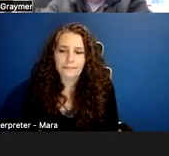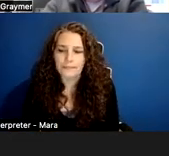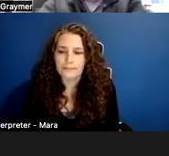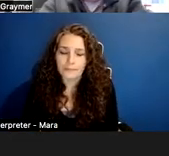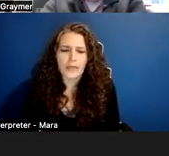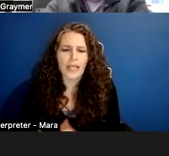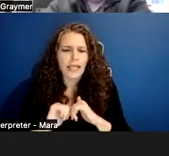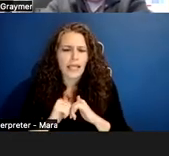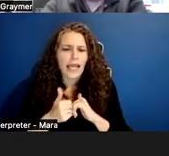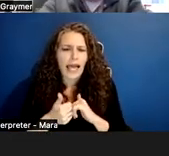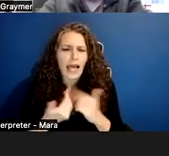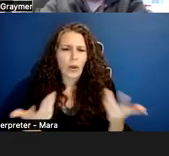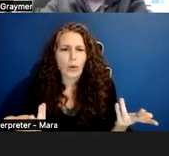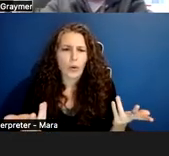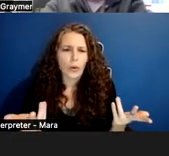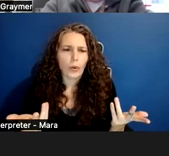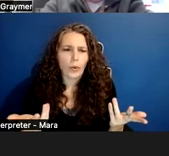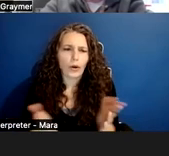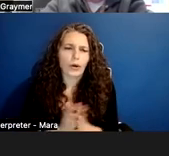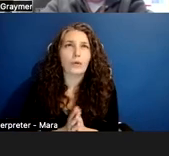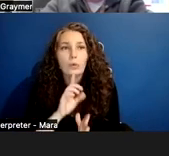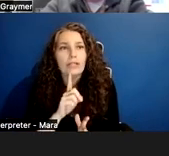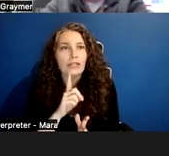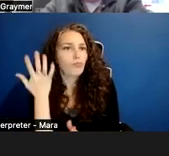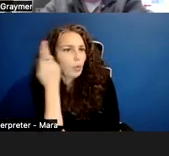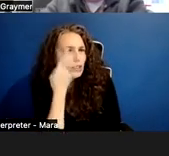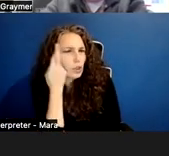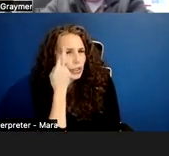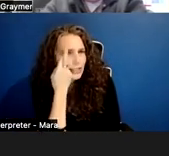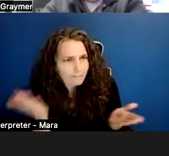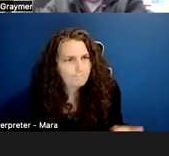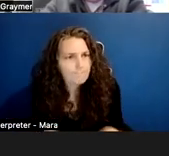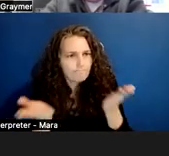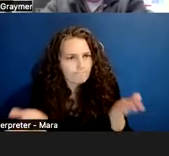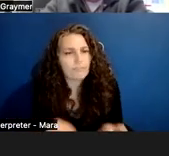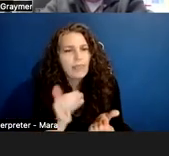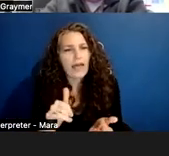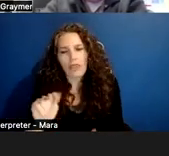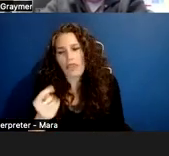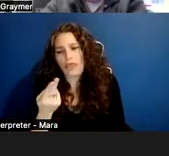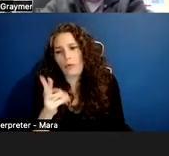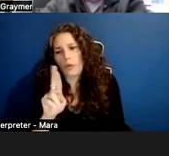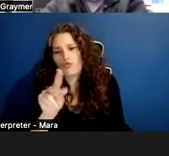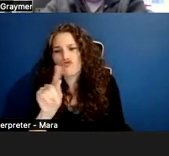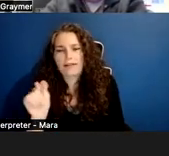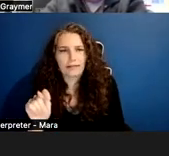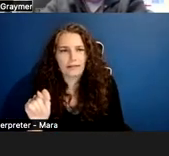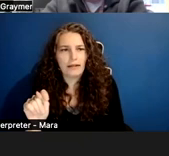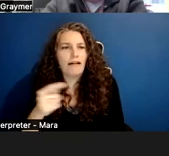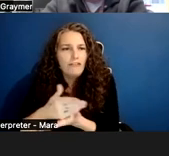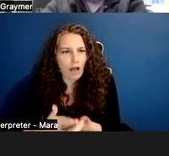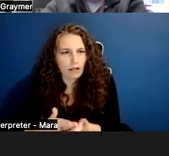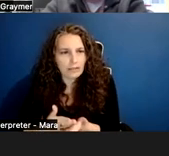So what is driving this thrust fault in the middle of a system of strike slip